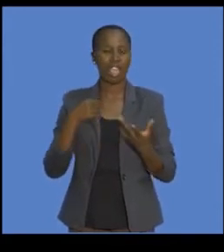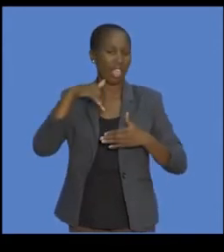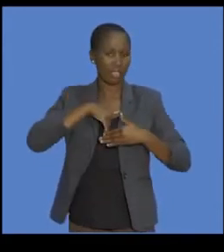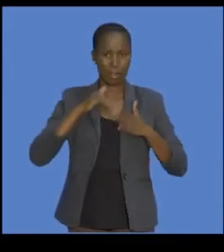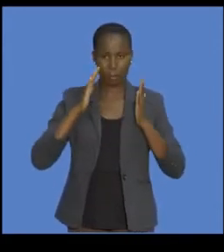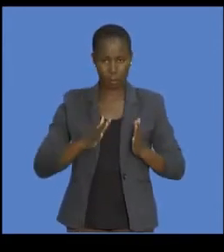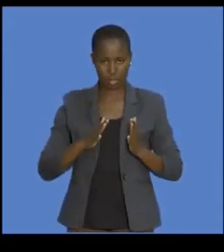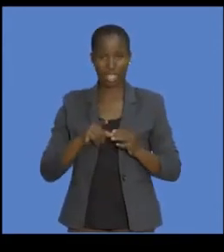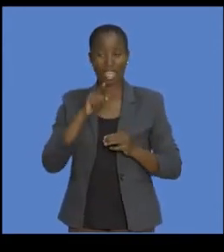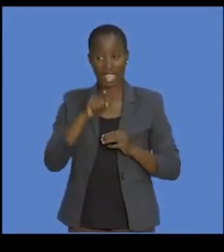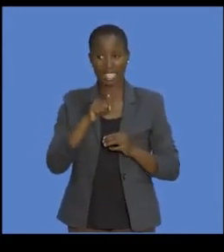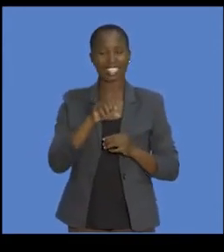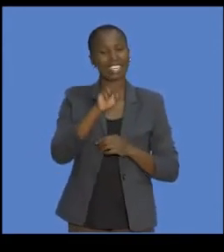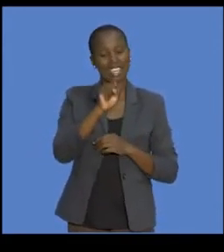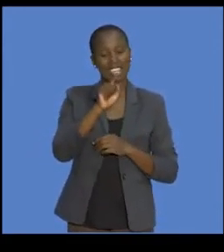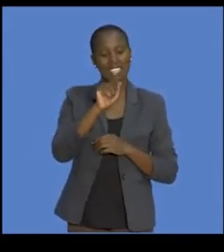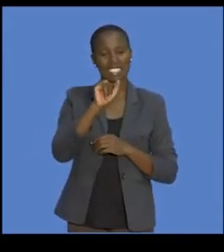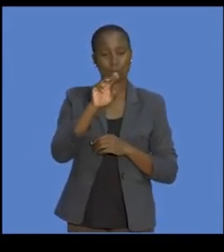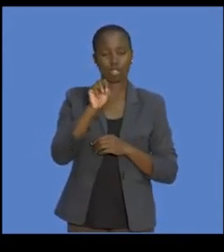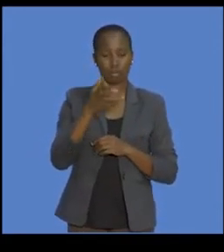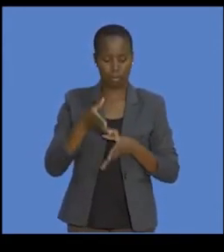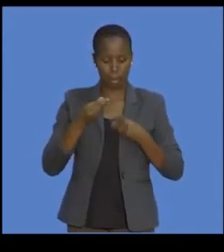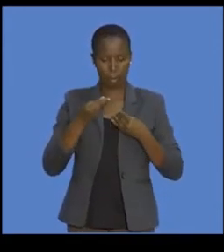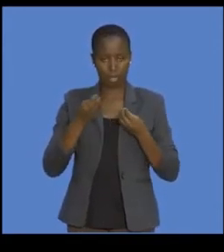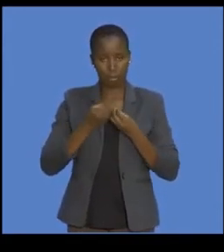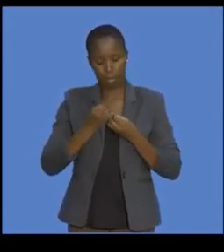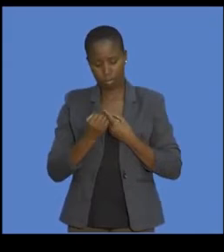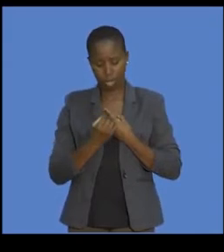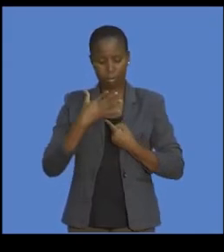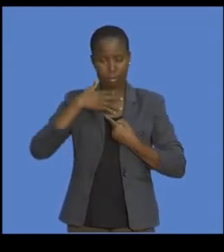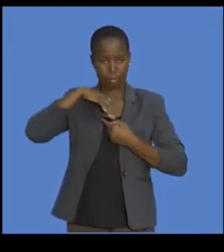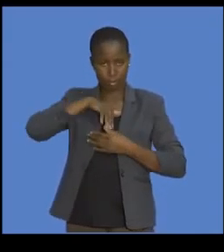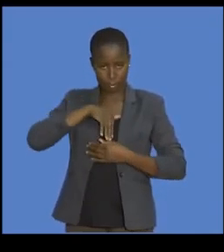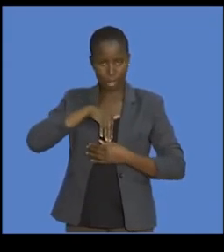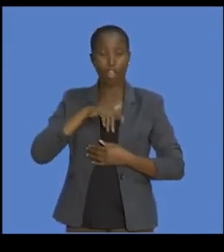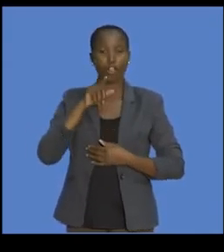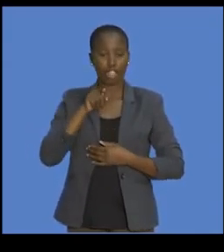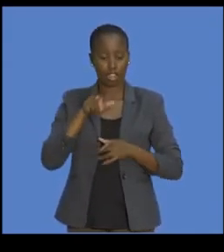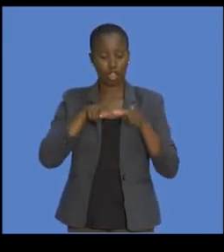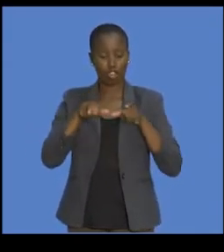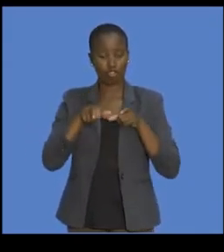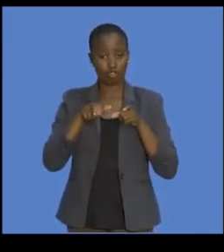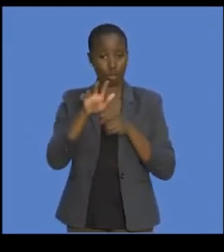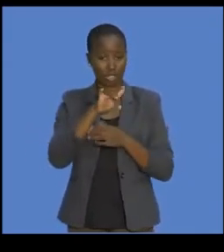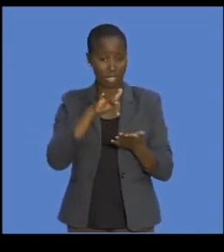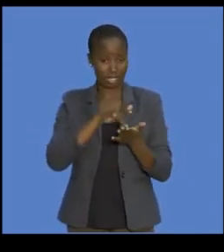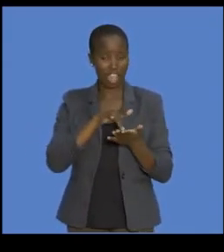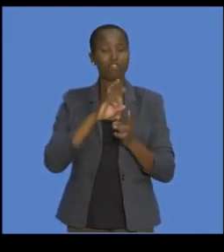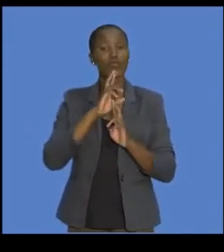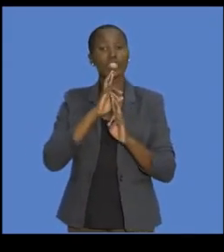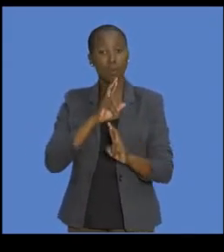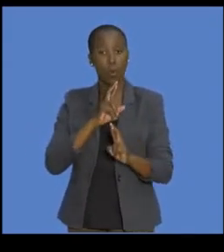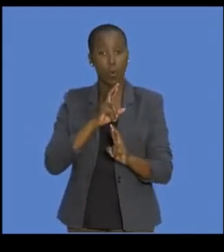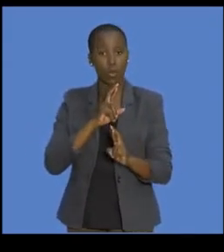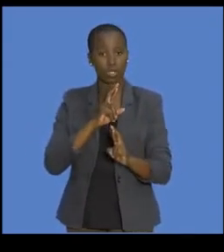then stimulated. The third step would be that the control center responds to that stimulus. The